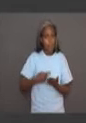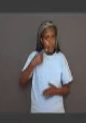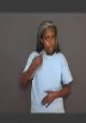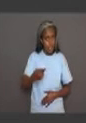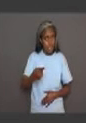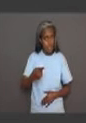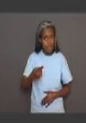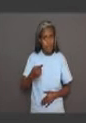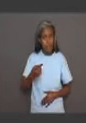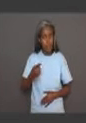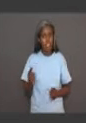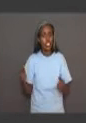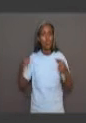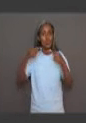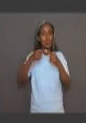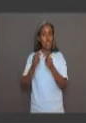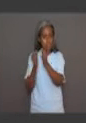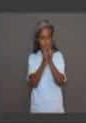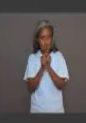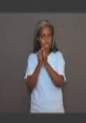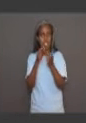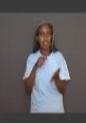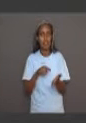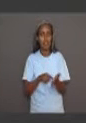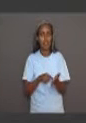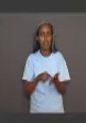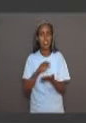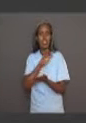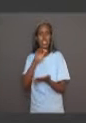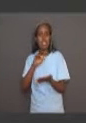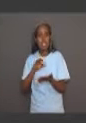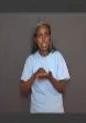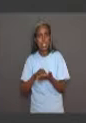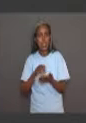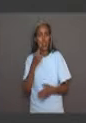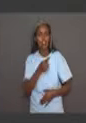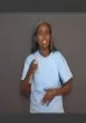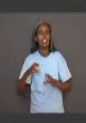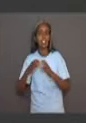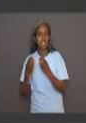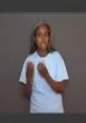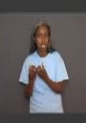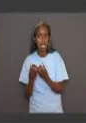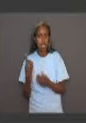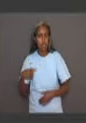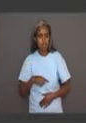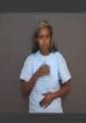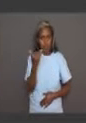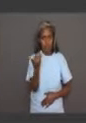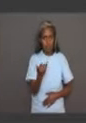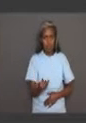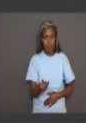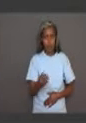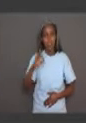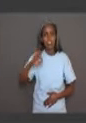Next, by joining together points at the center of each class, we can draw